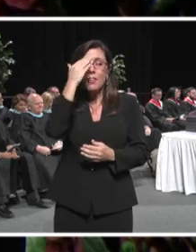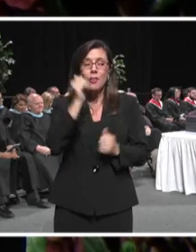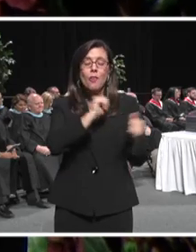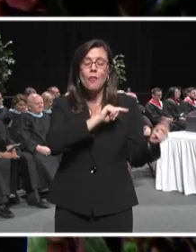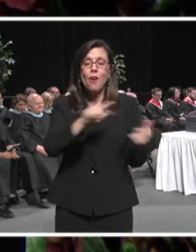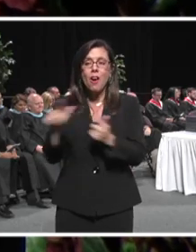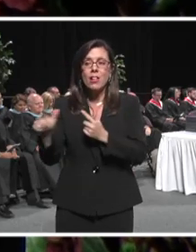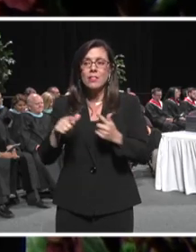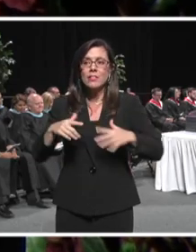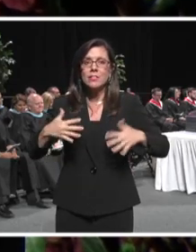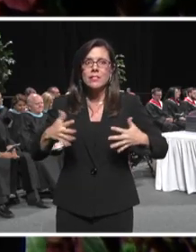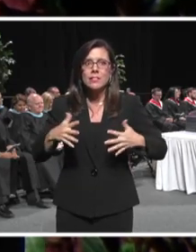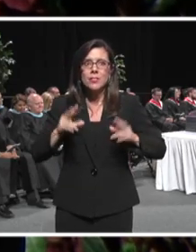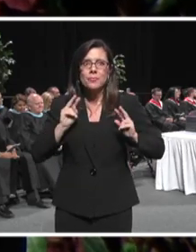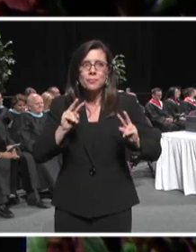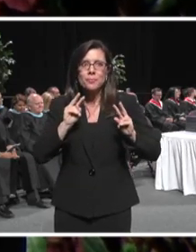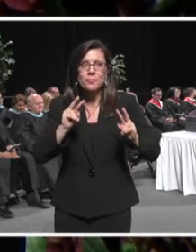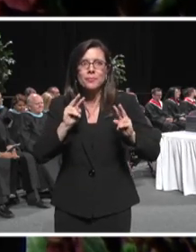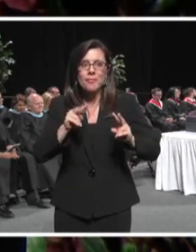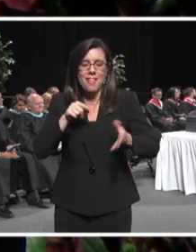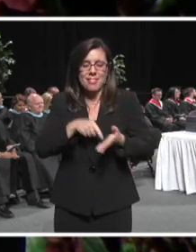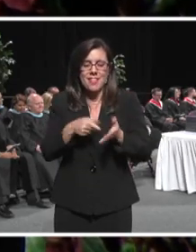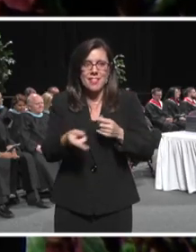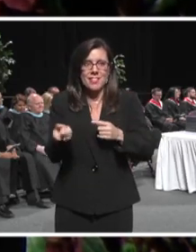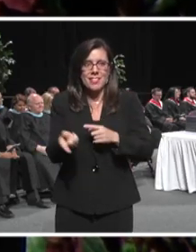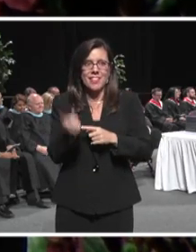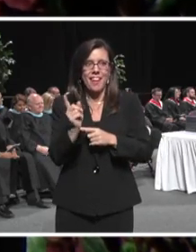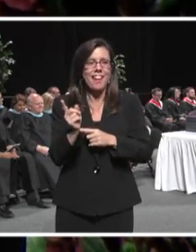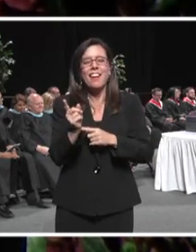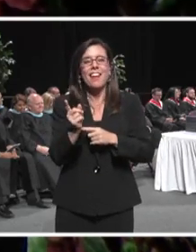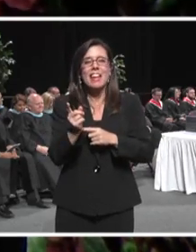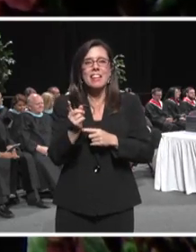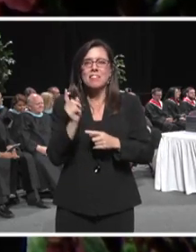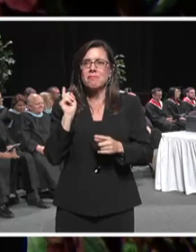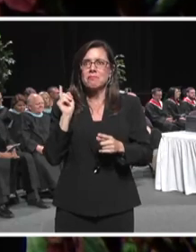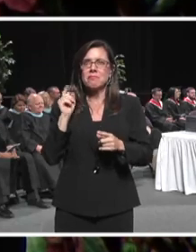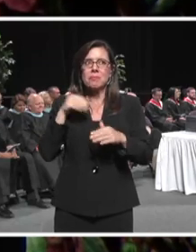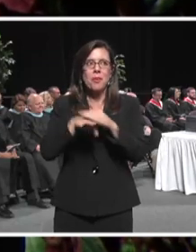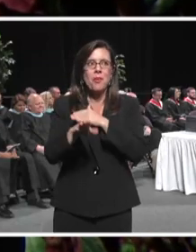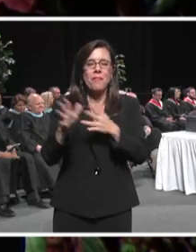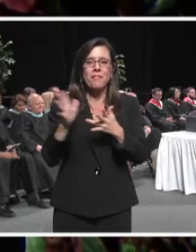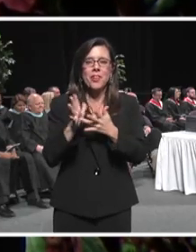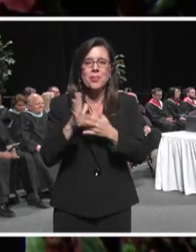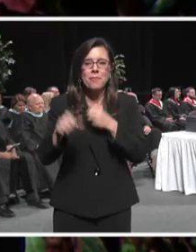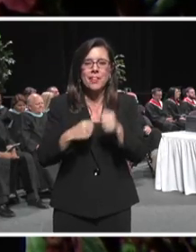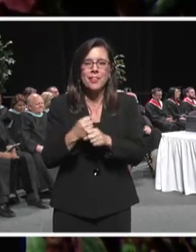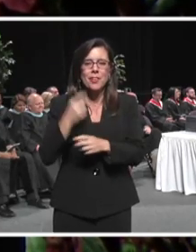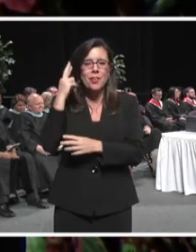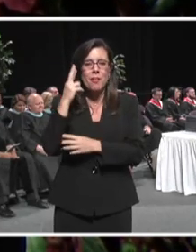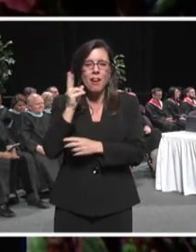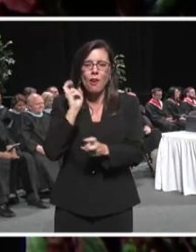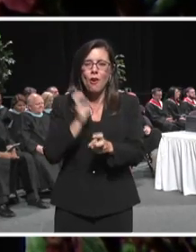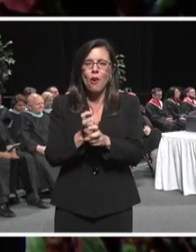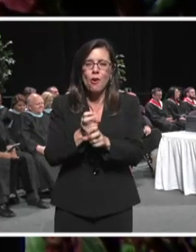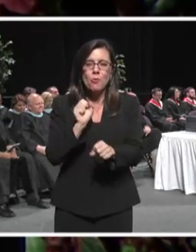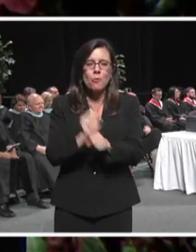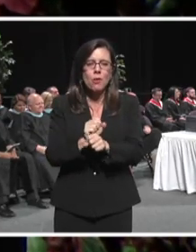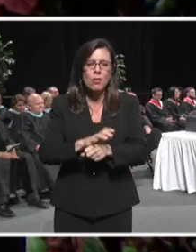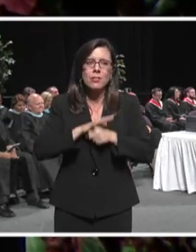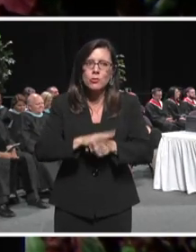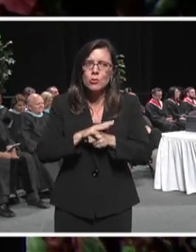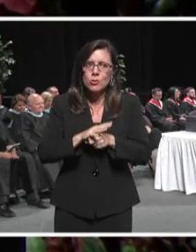have been anxiously anticipating this day ever since we entered freshman year and realized the hard work and stress that was ahead of